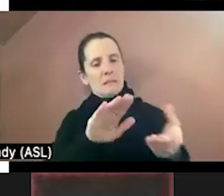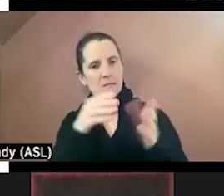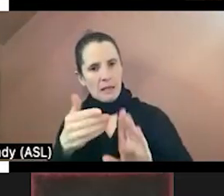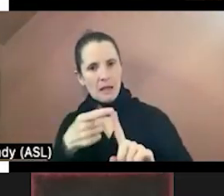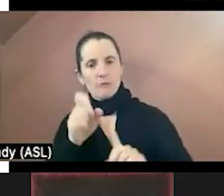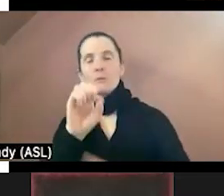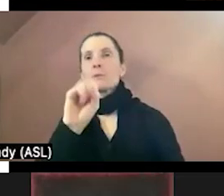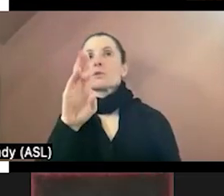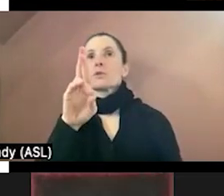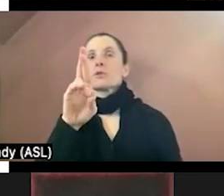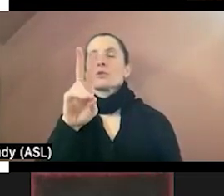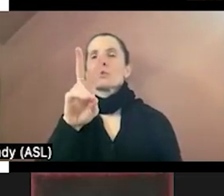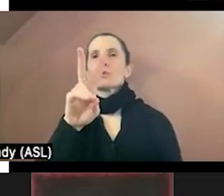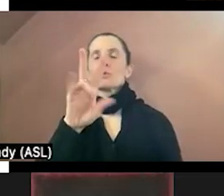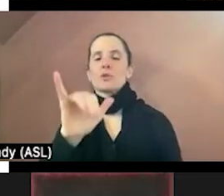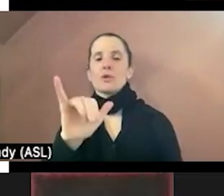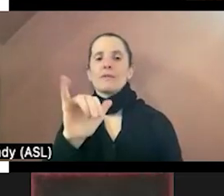57.